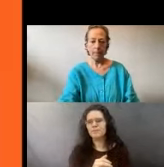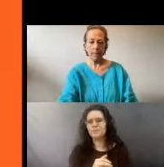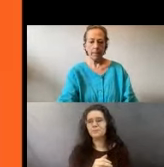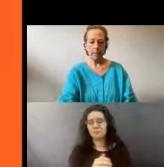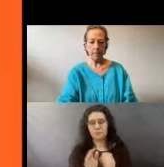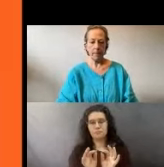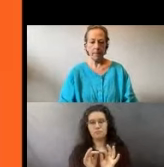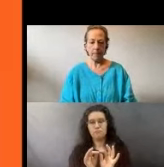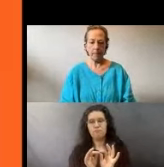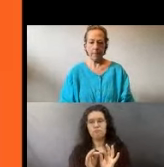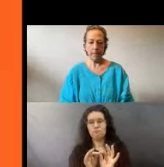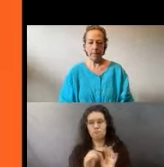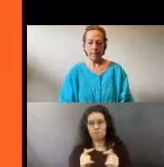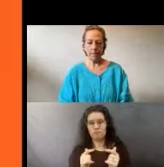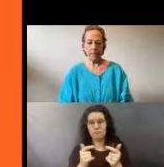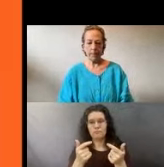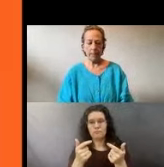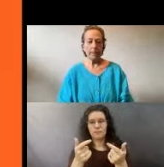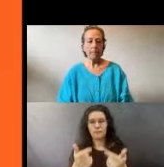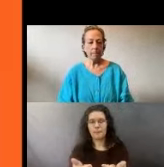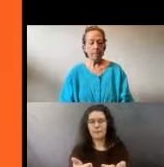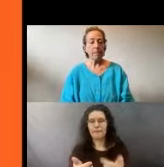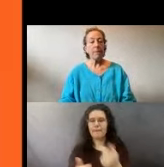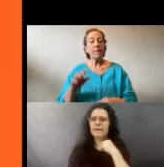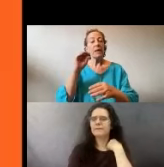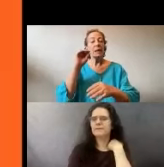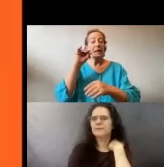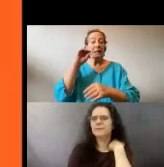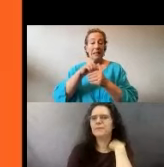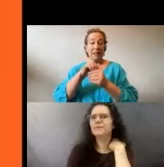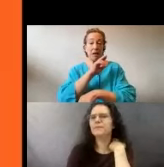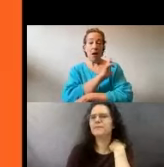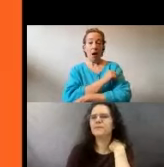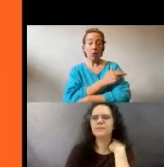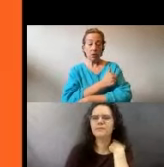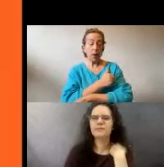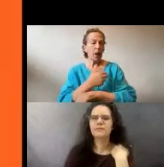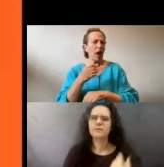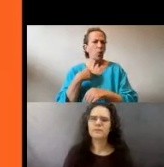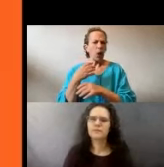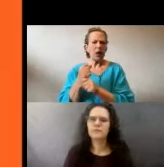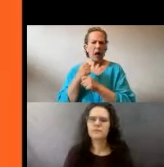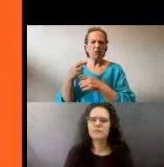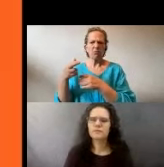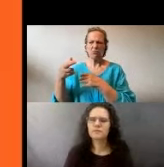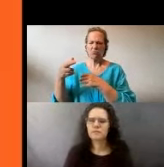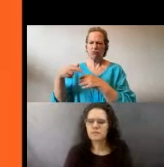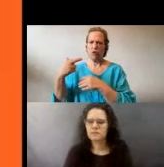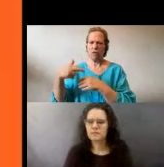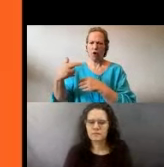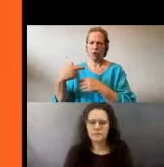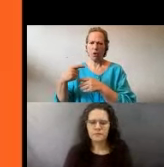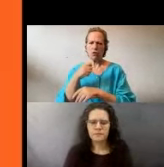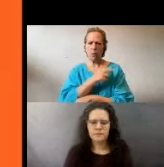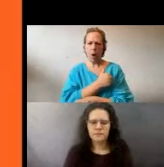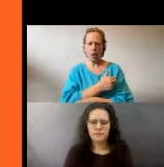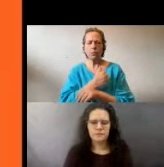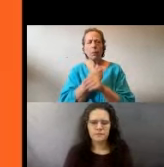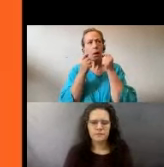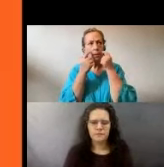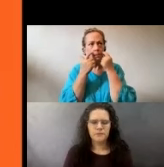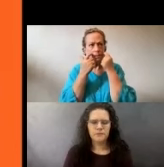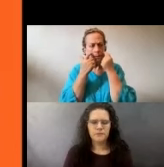setting. So we do now take a lot of referrals from a hospital setting. There are